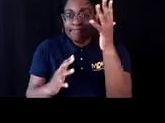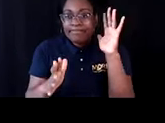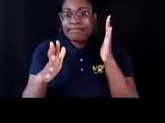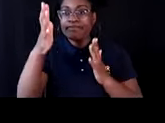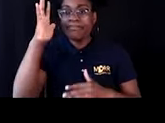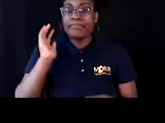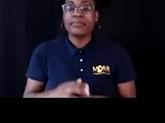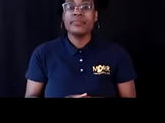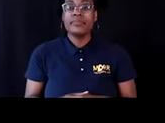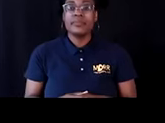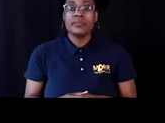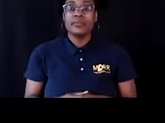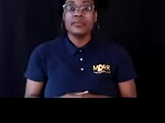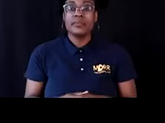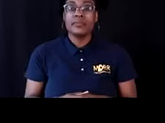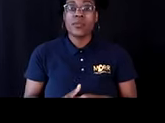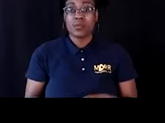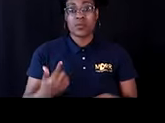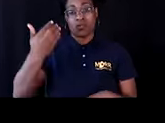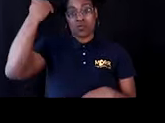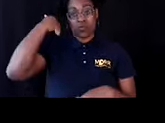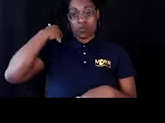they actually could just drive their